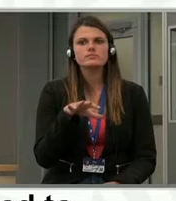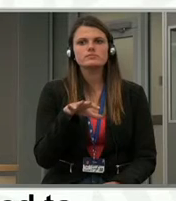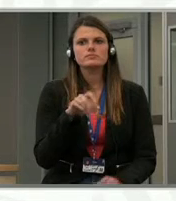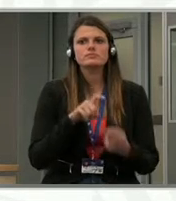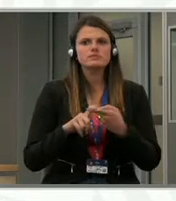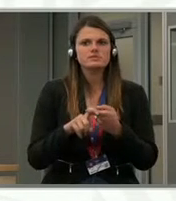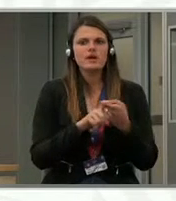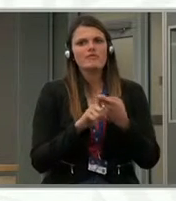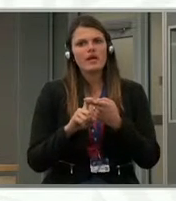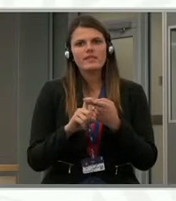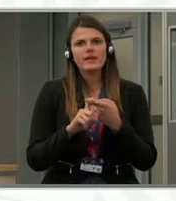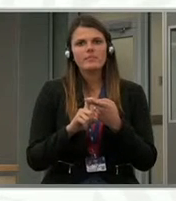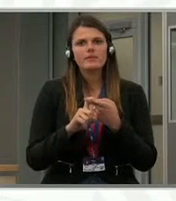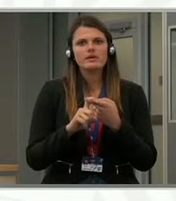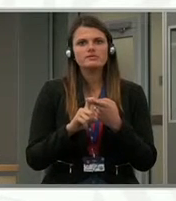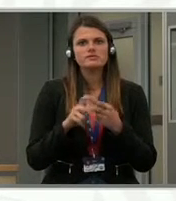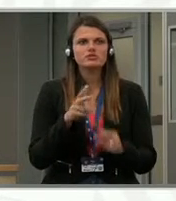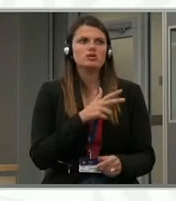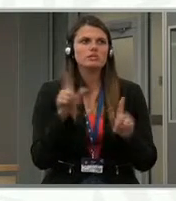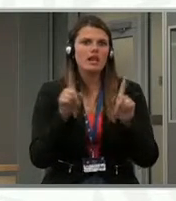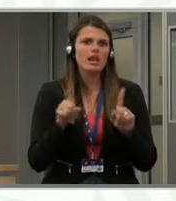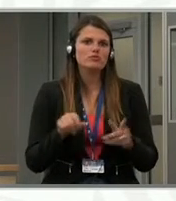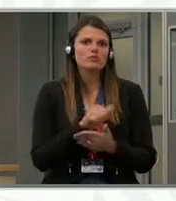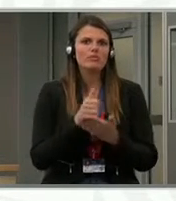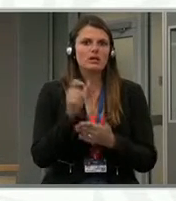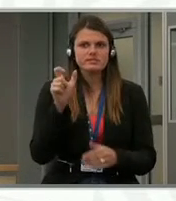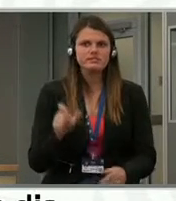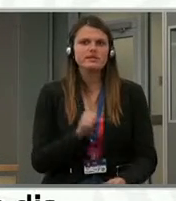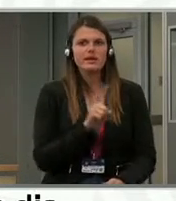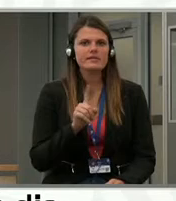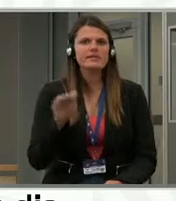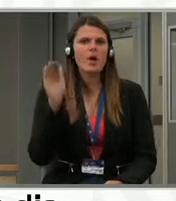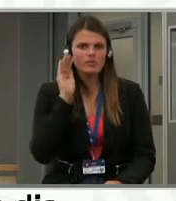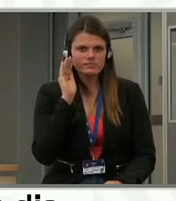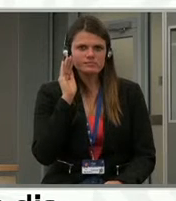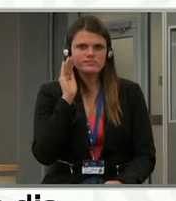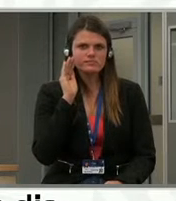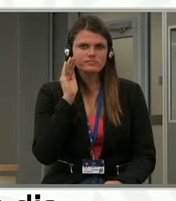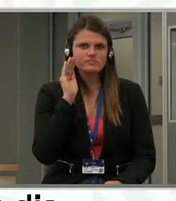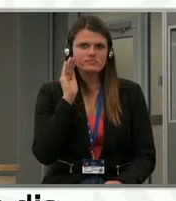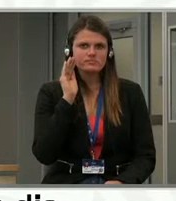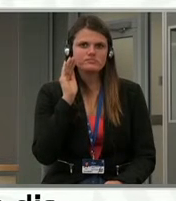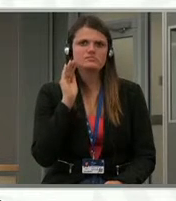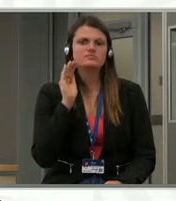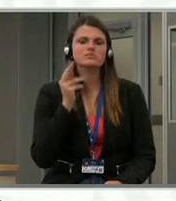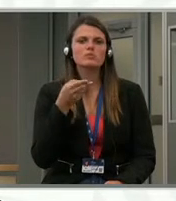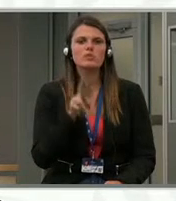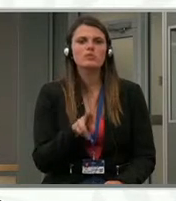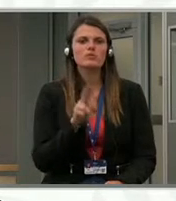finally, normalizing persons with disabilities, as the representative from British Telecom